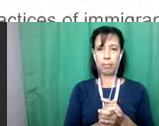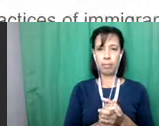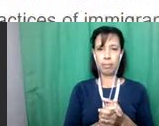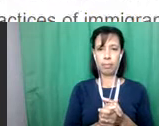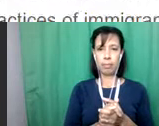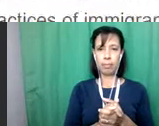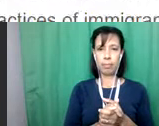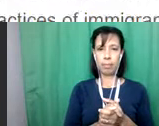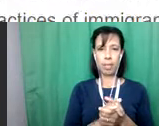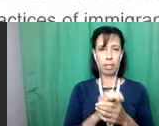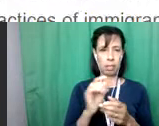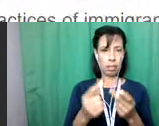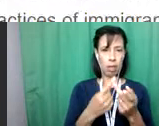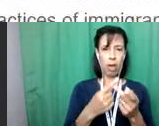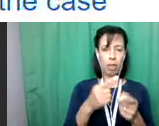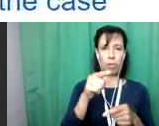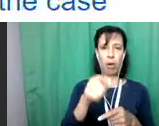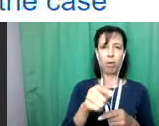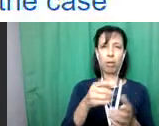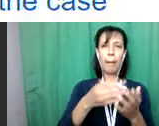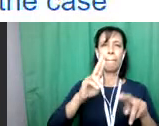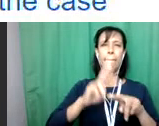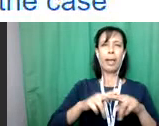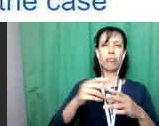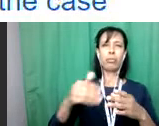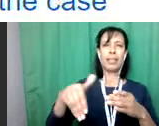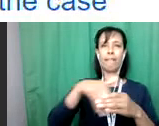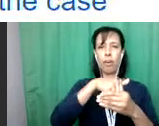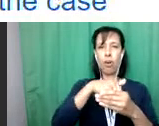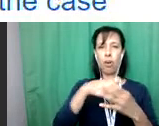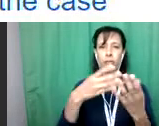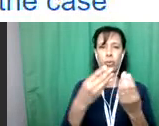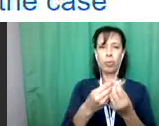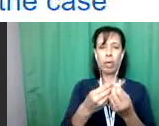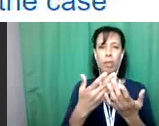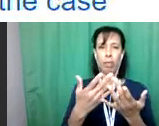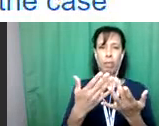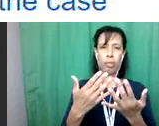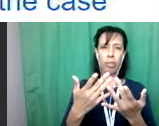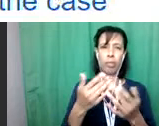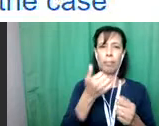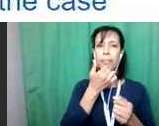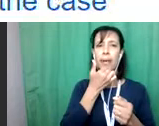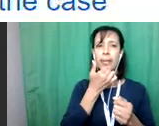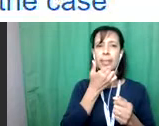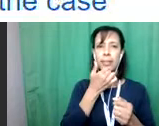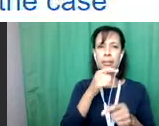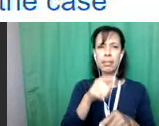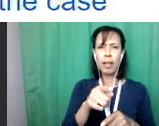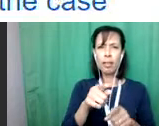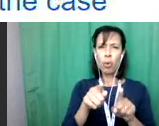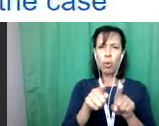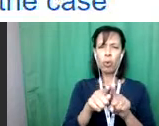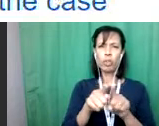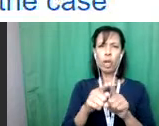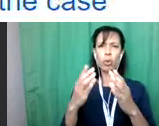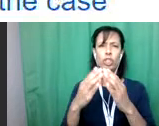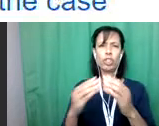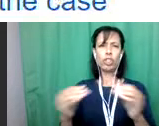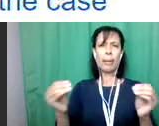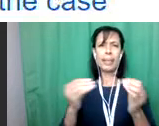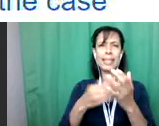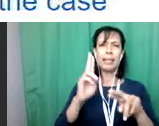parents' involvement in early years mathematics. There's a thing here about Japanese immigrant parents. You'll see already that some of these might not be